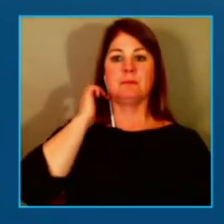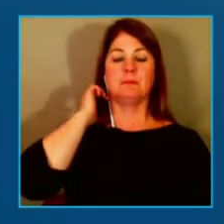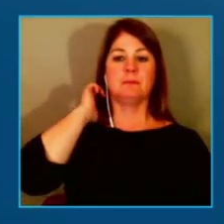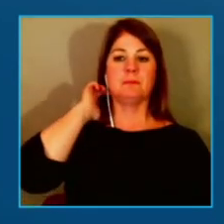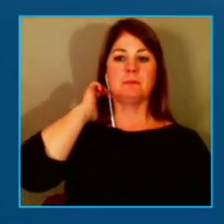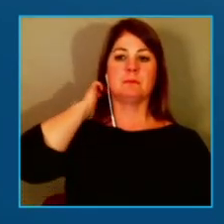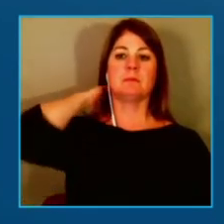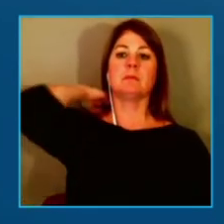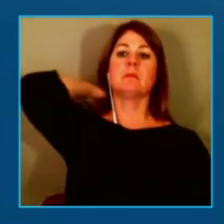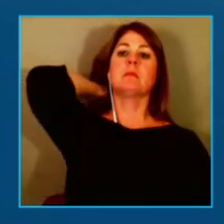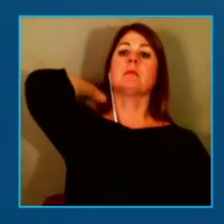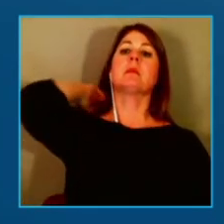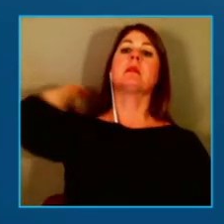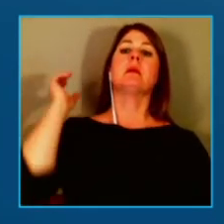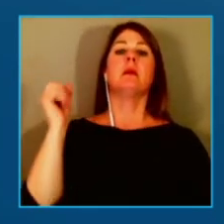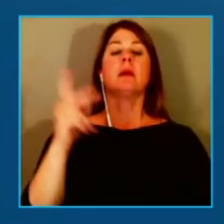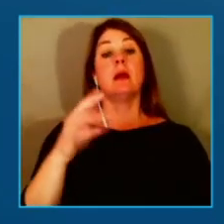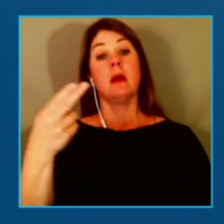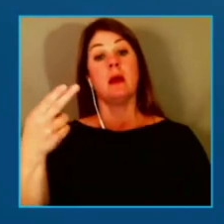Carol?